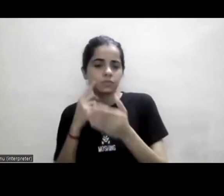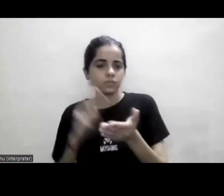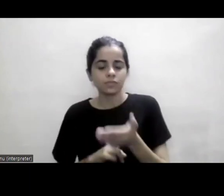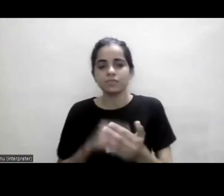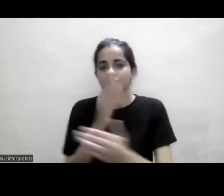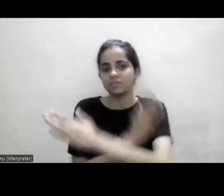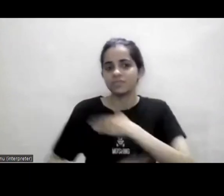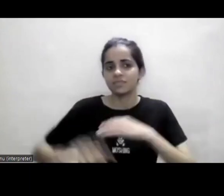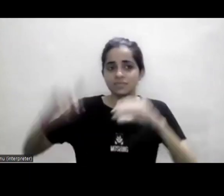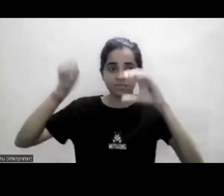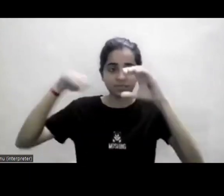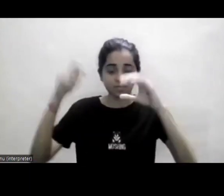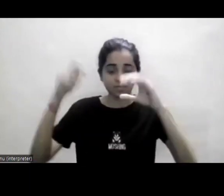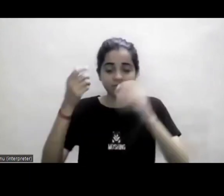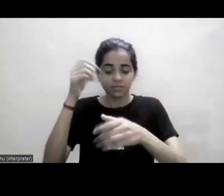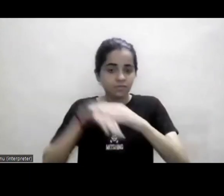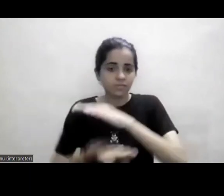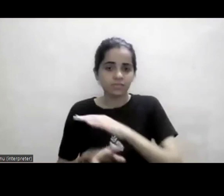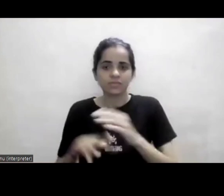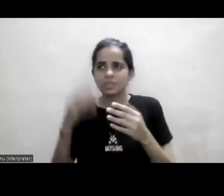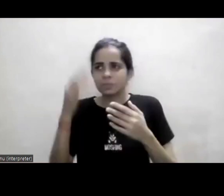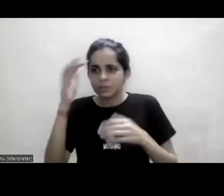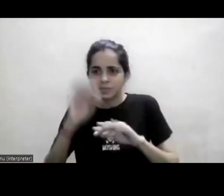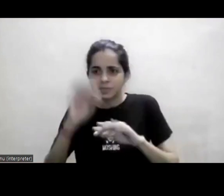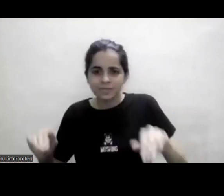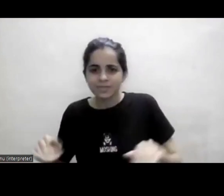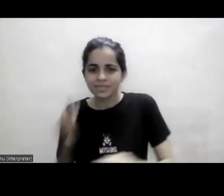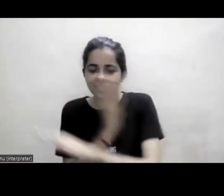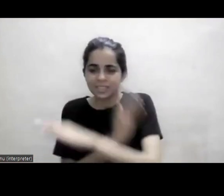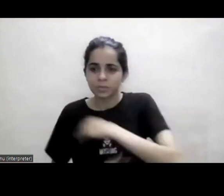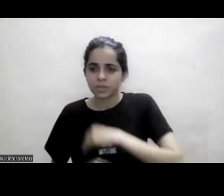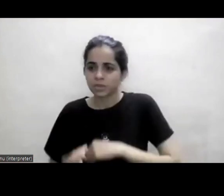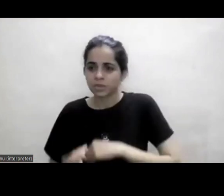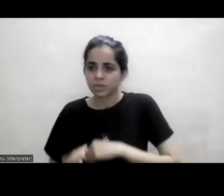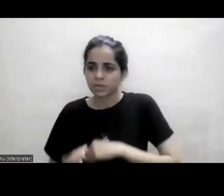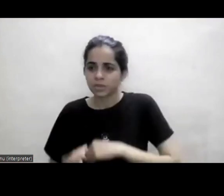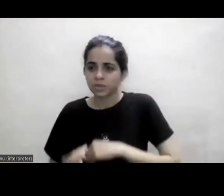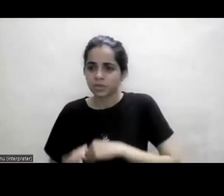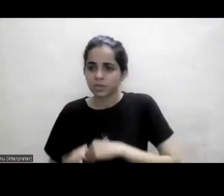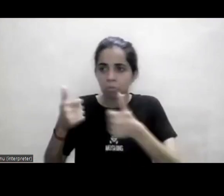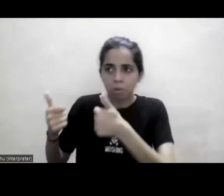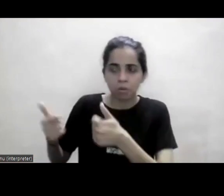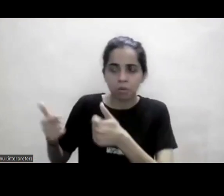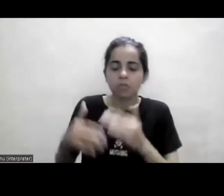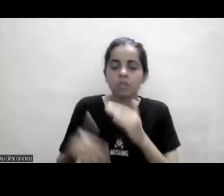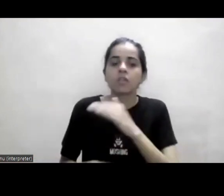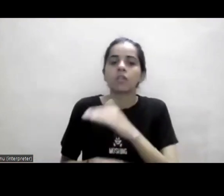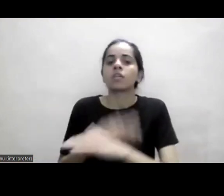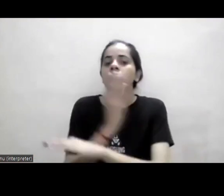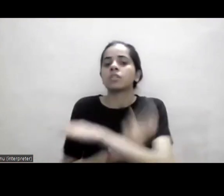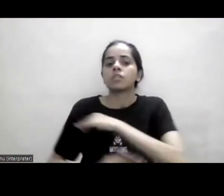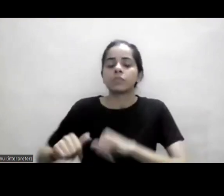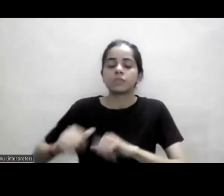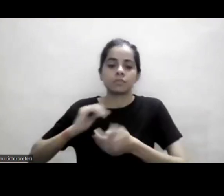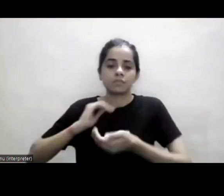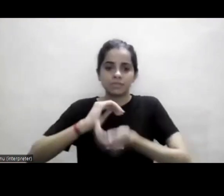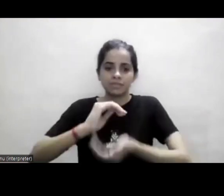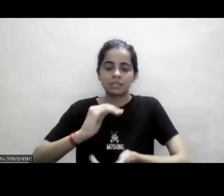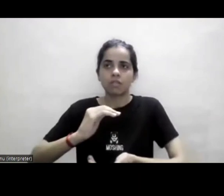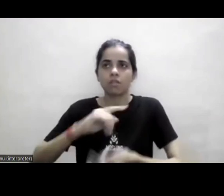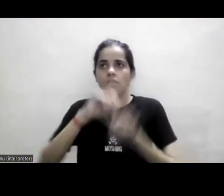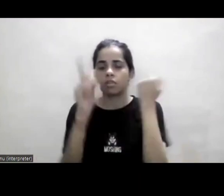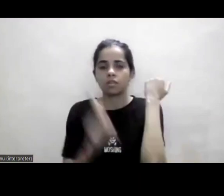disabled kids had to, we have this expectation that special, quote-unquote, kids have to have some achievement towards the